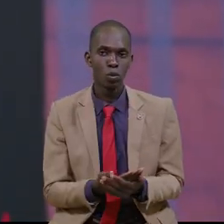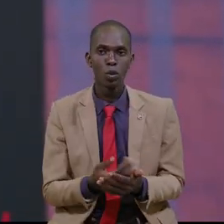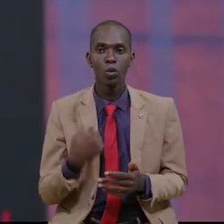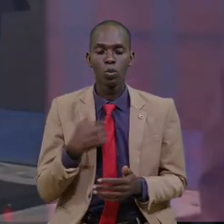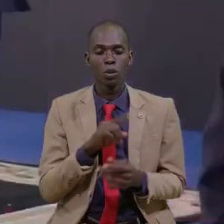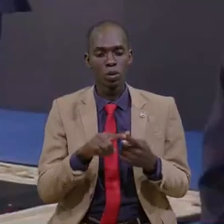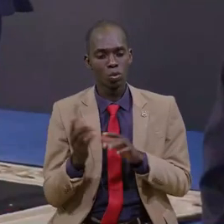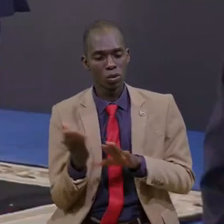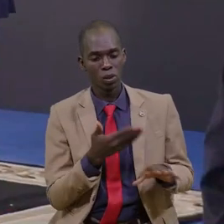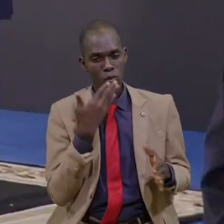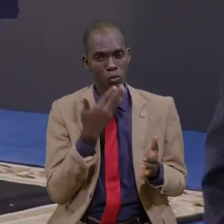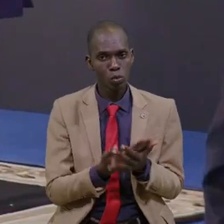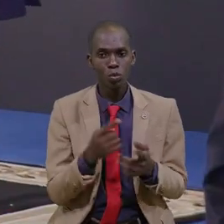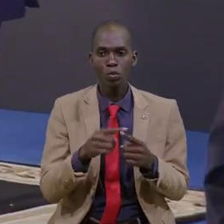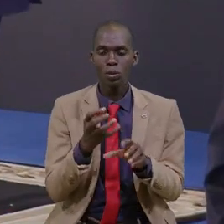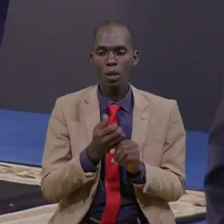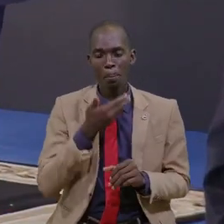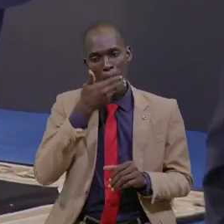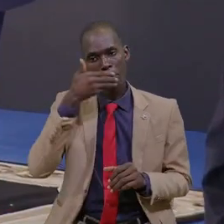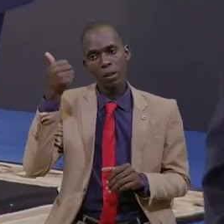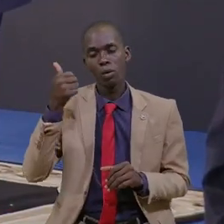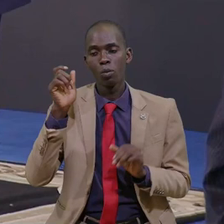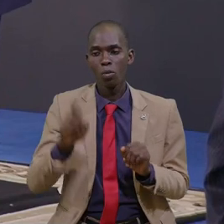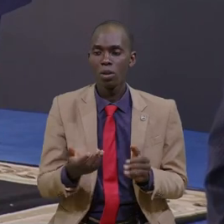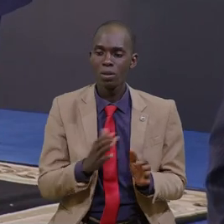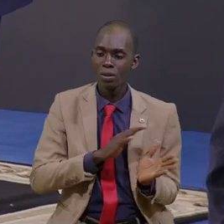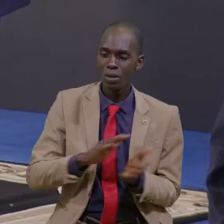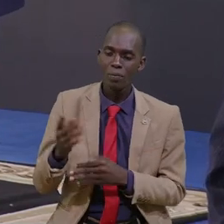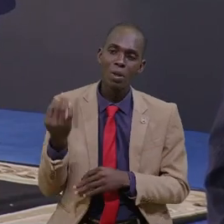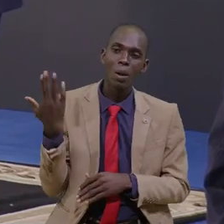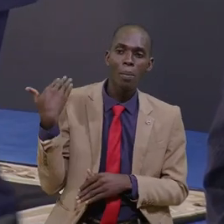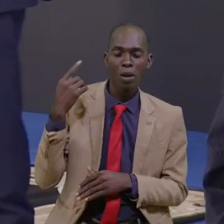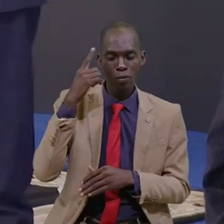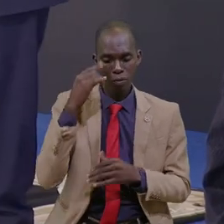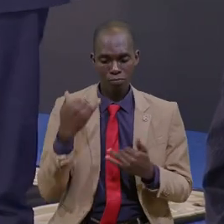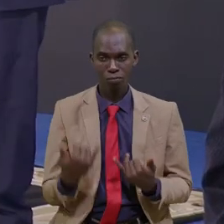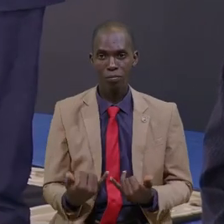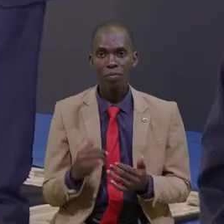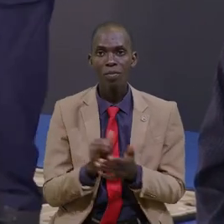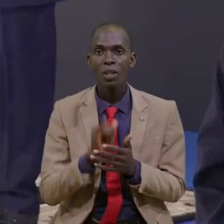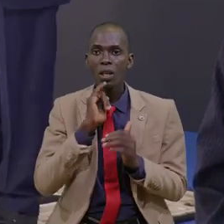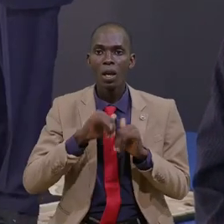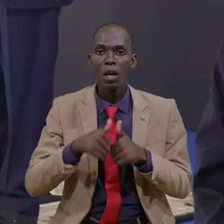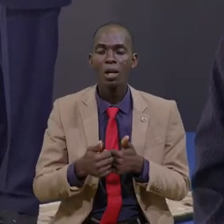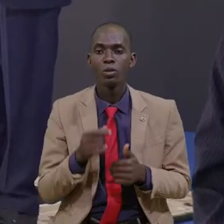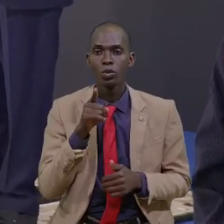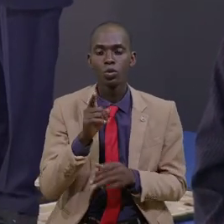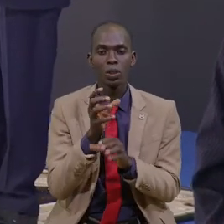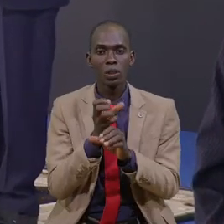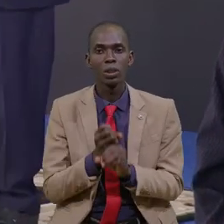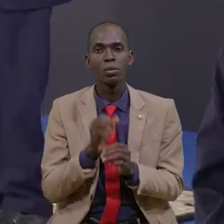better. We have to leave the past for the present. And that is how we obtain that more